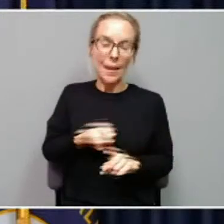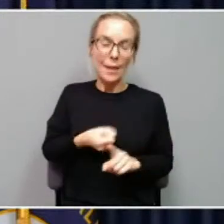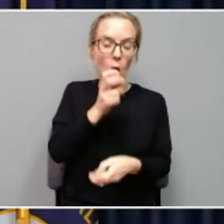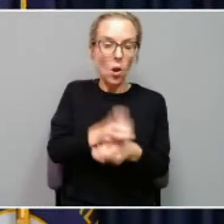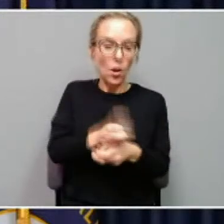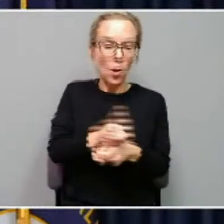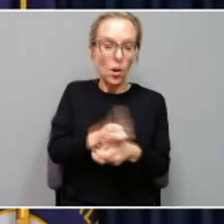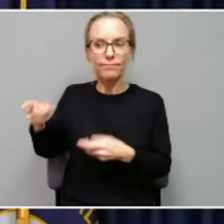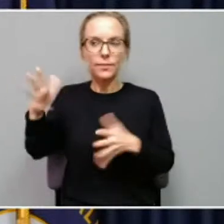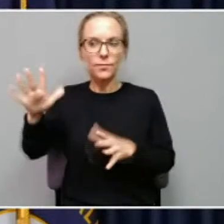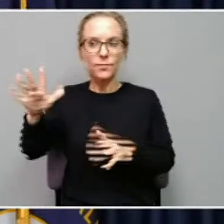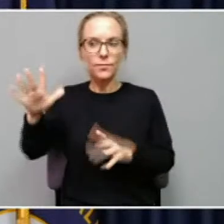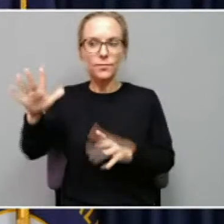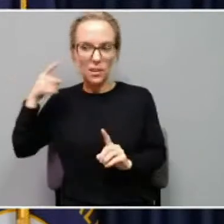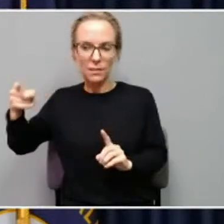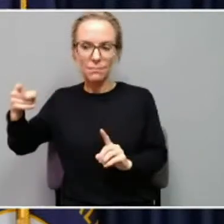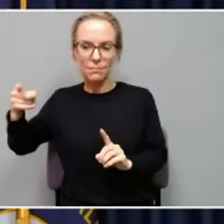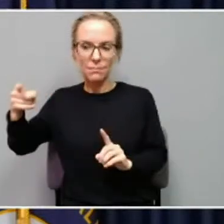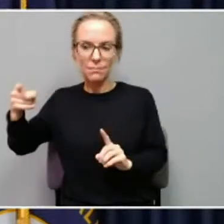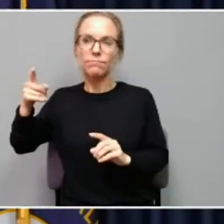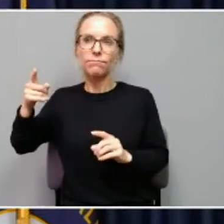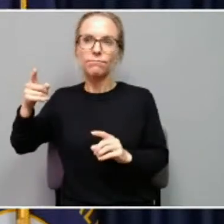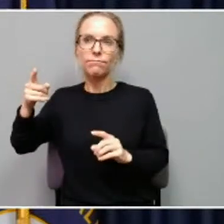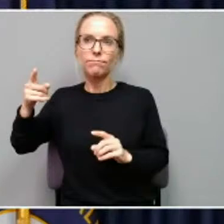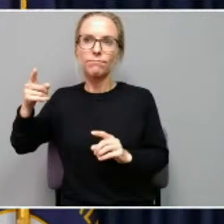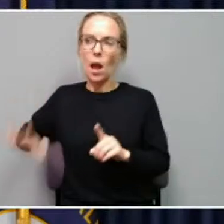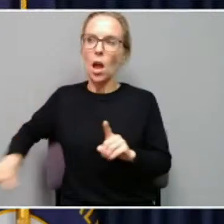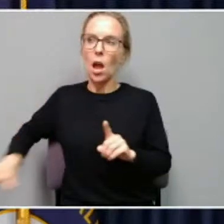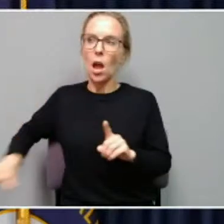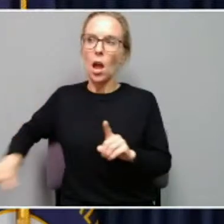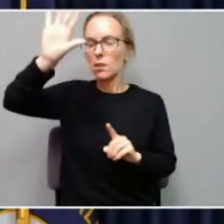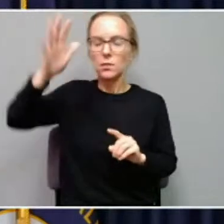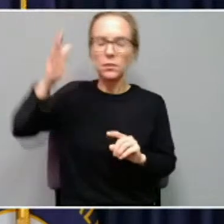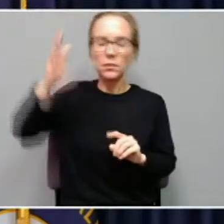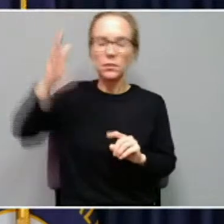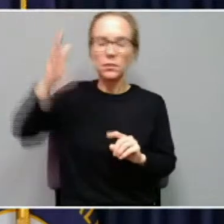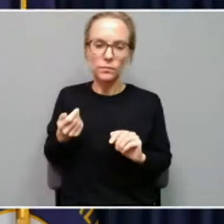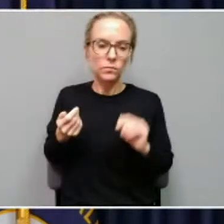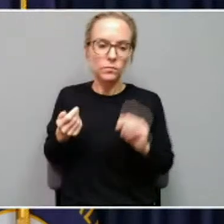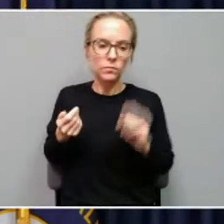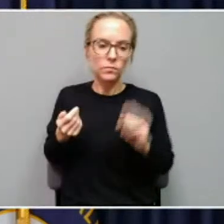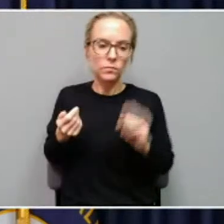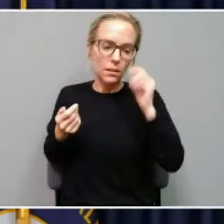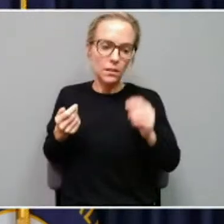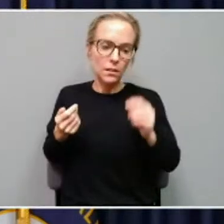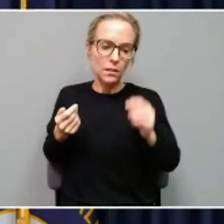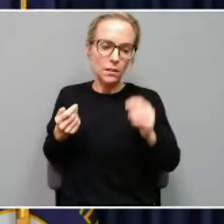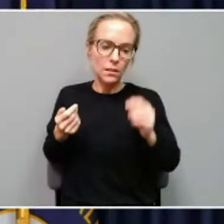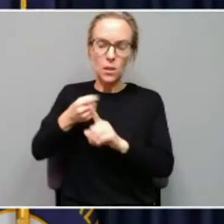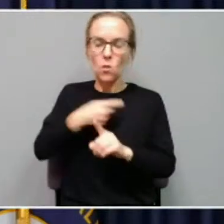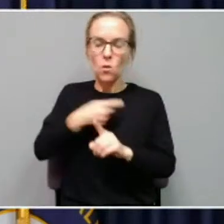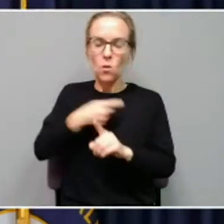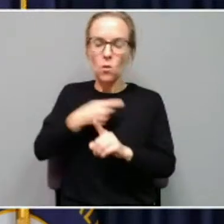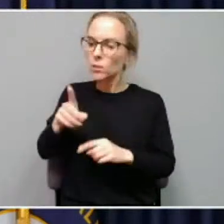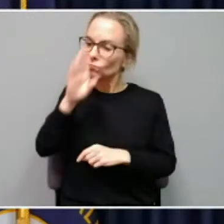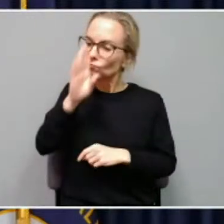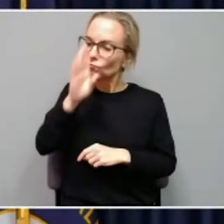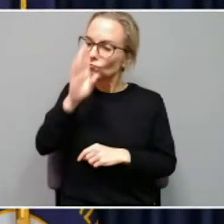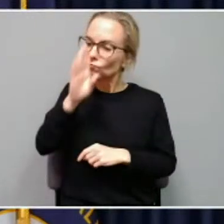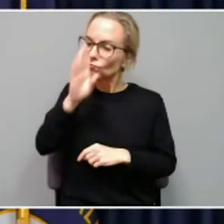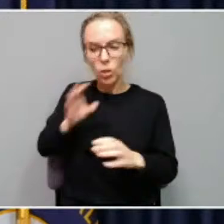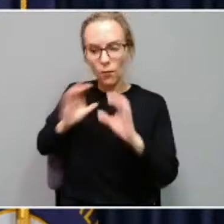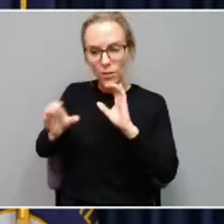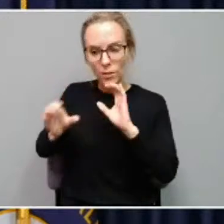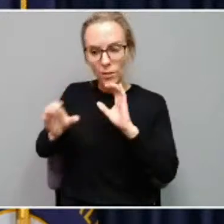knows it's coming everywhere else. It's coming everywhere else. And we got to have a real frank conversation. Everything we